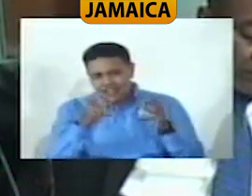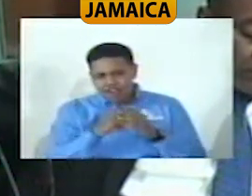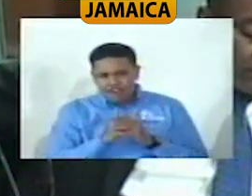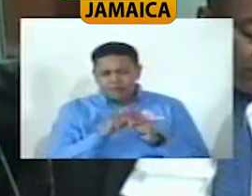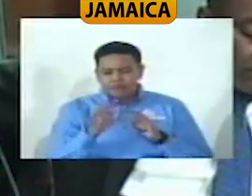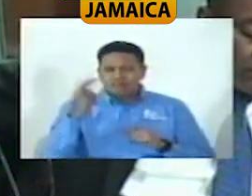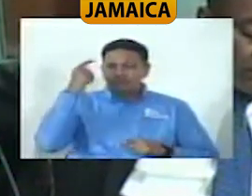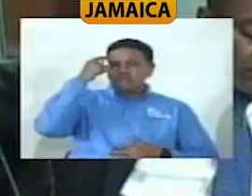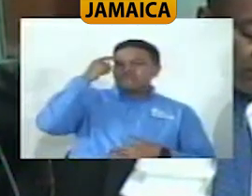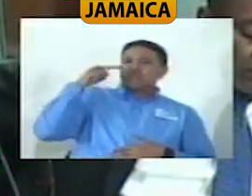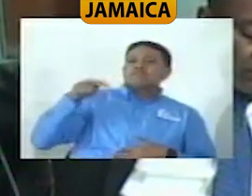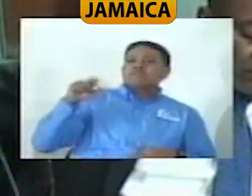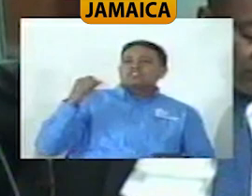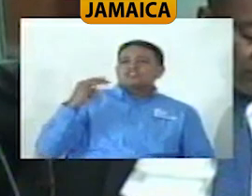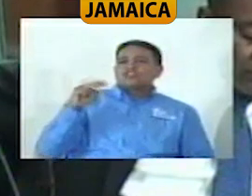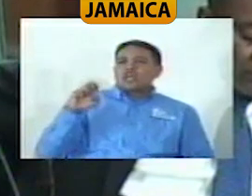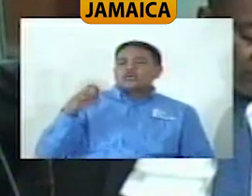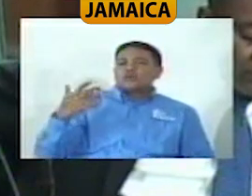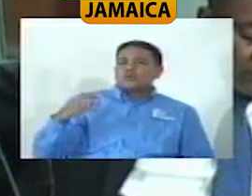about Shahine Robinson